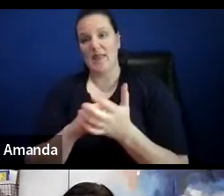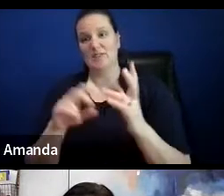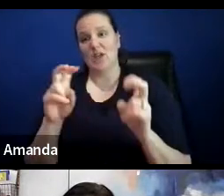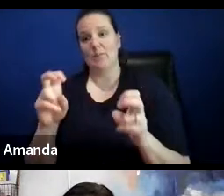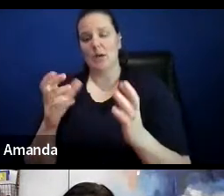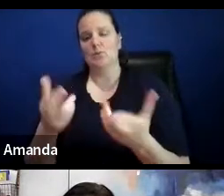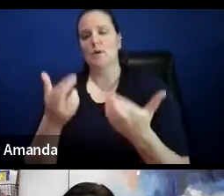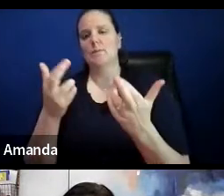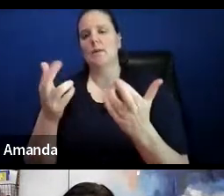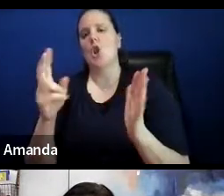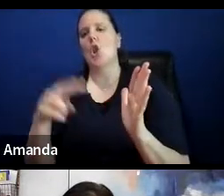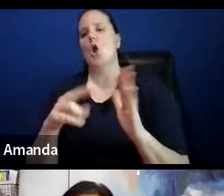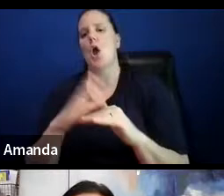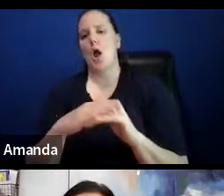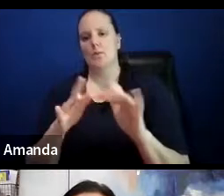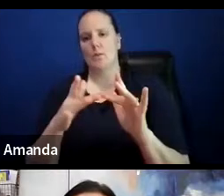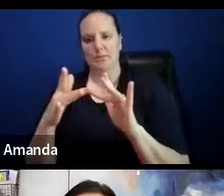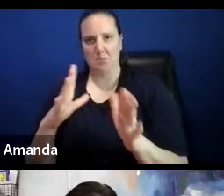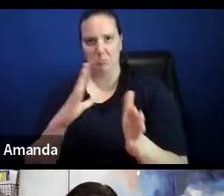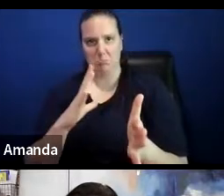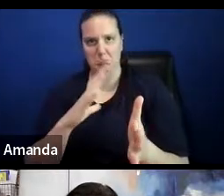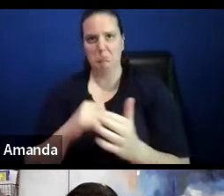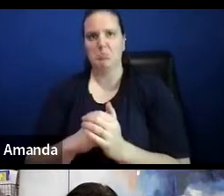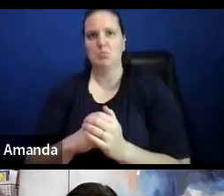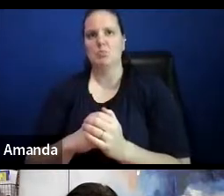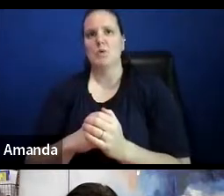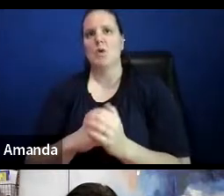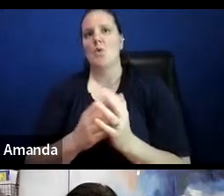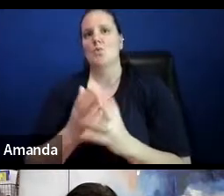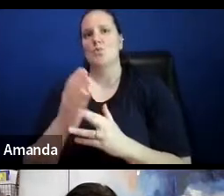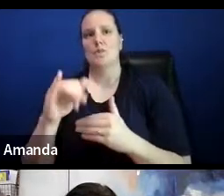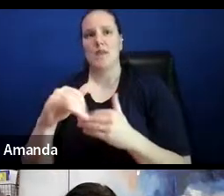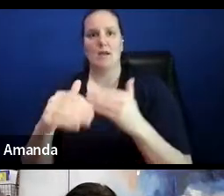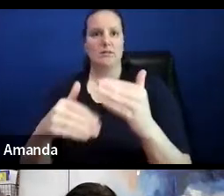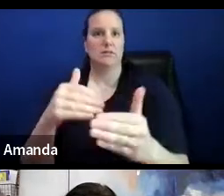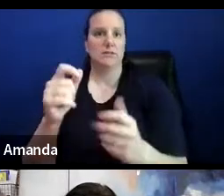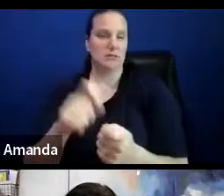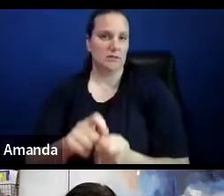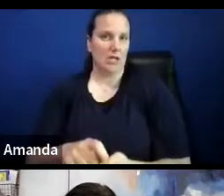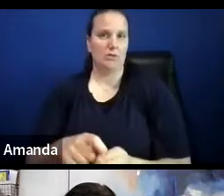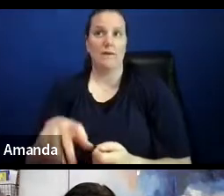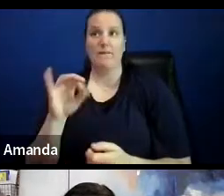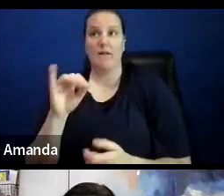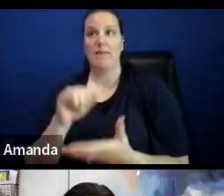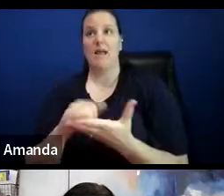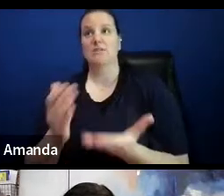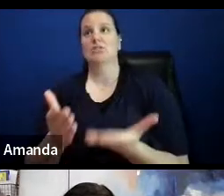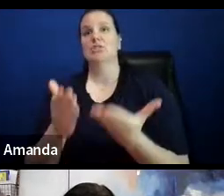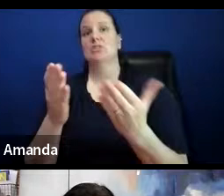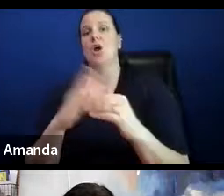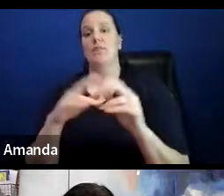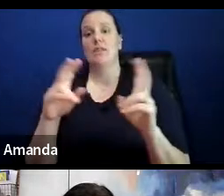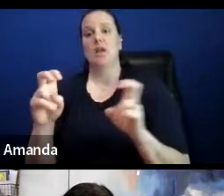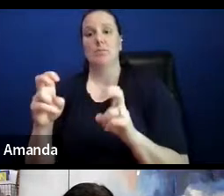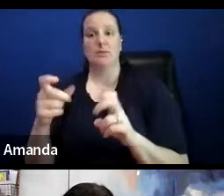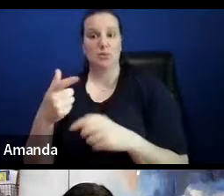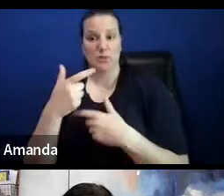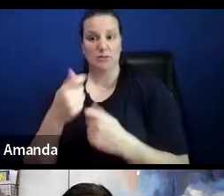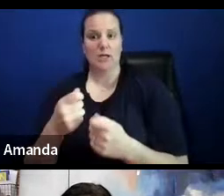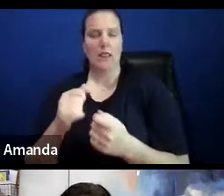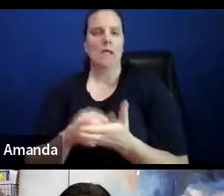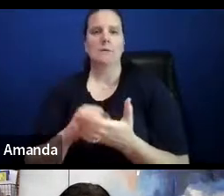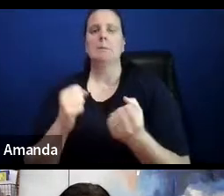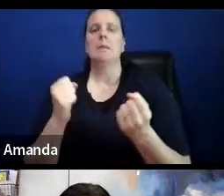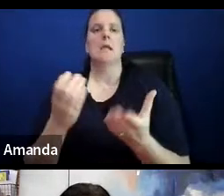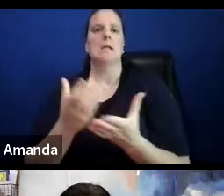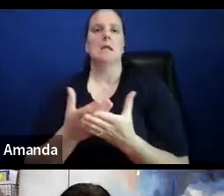the things up on the website and go through those in detail to find the suggestions on the topics you're interested in, because there's a bunch of